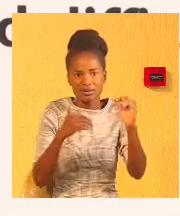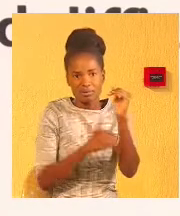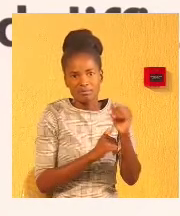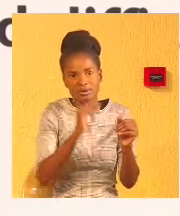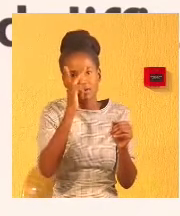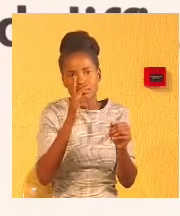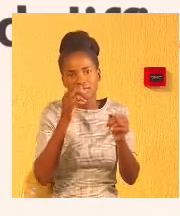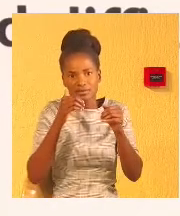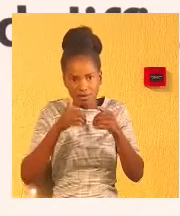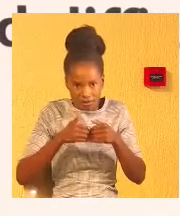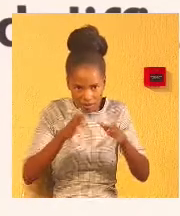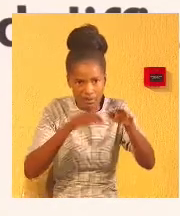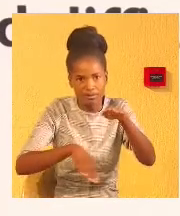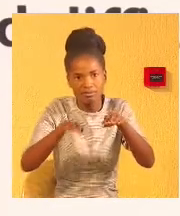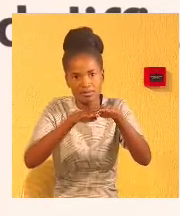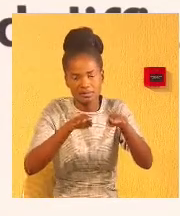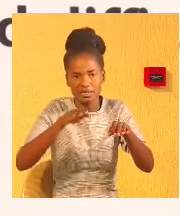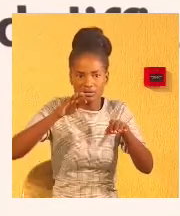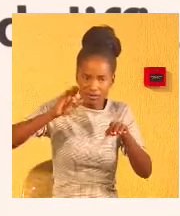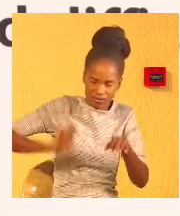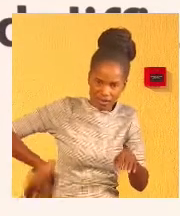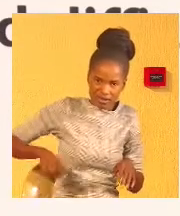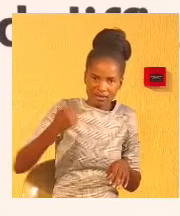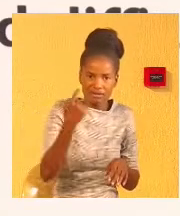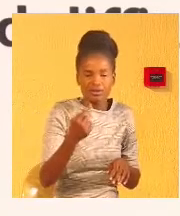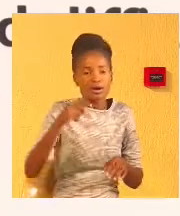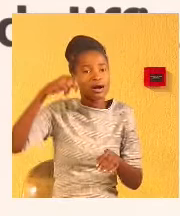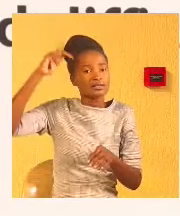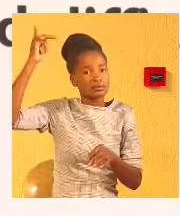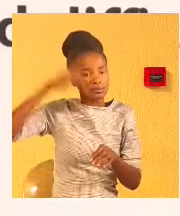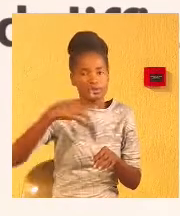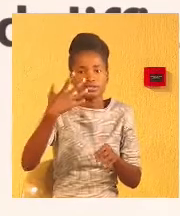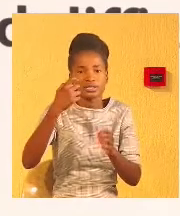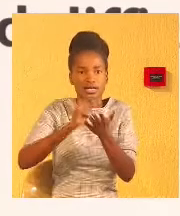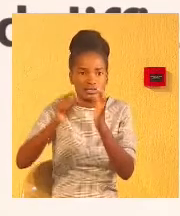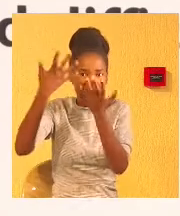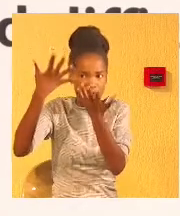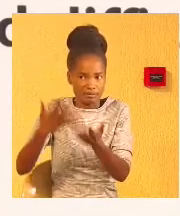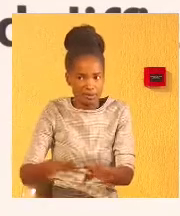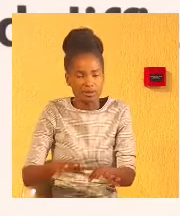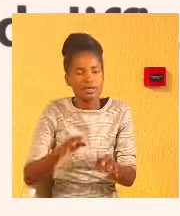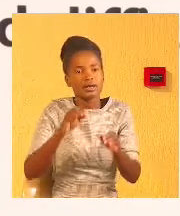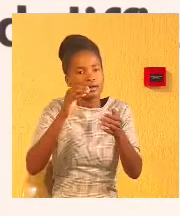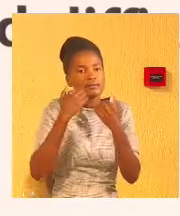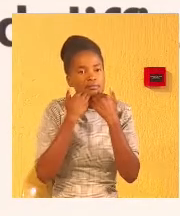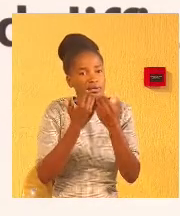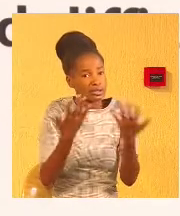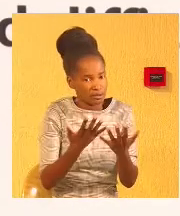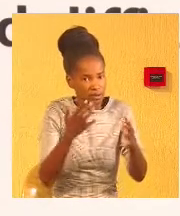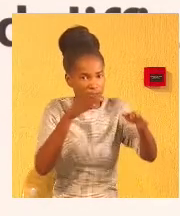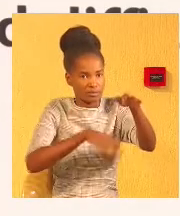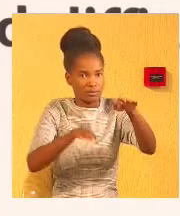into implementation. Otherwise, the policy directive is there and we just must implement it.